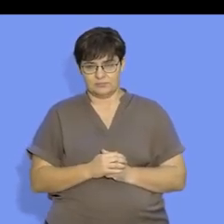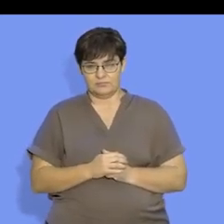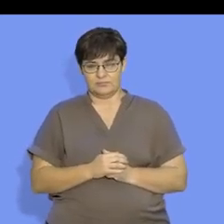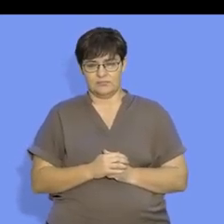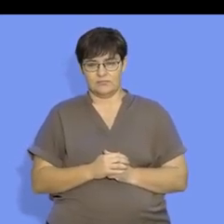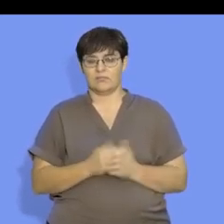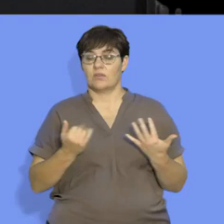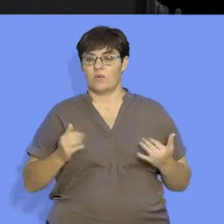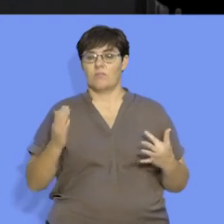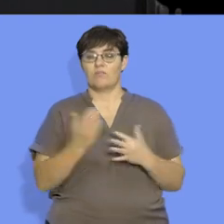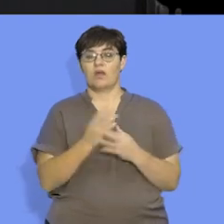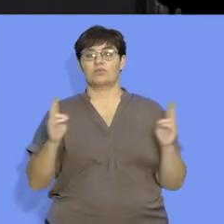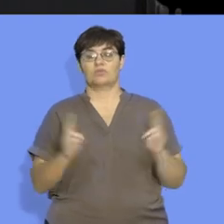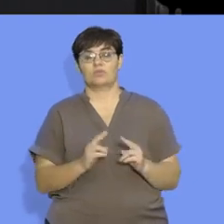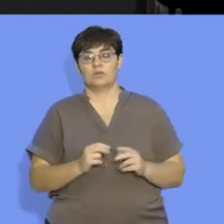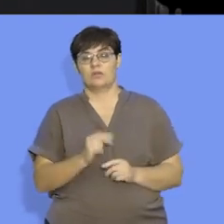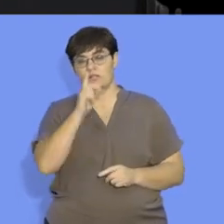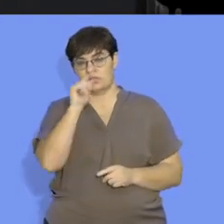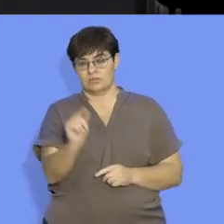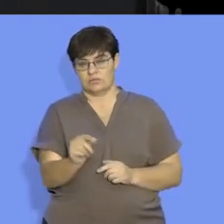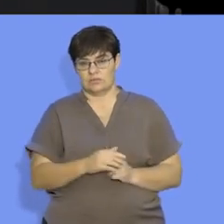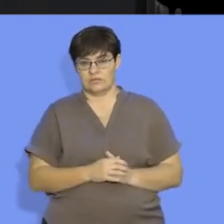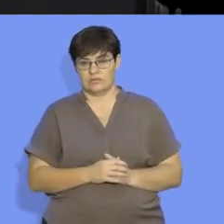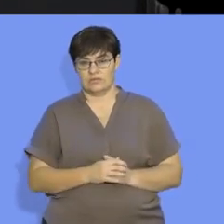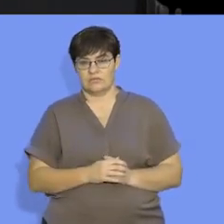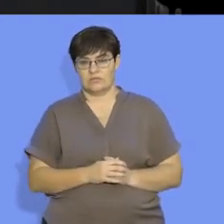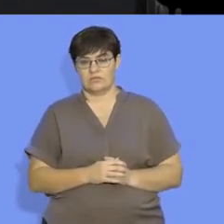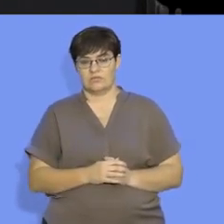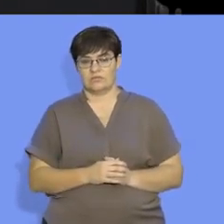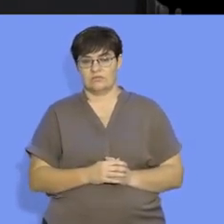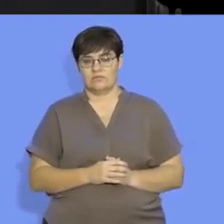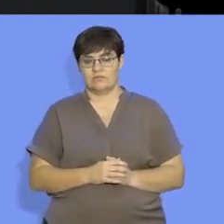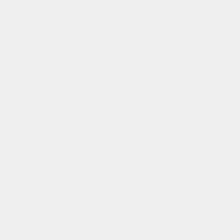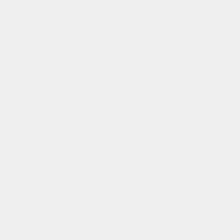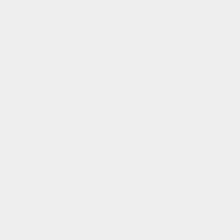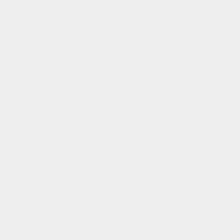examples, right? Right, we'll take a short break for now. See you shortly.